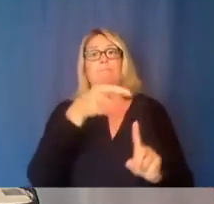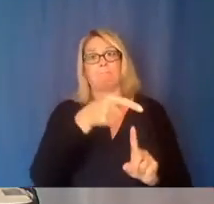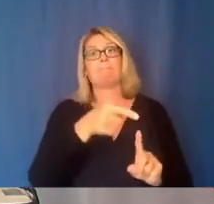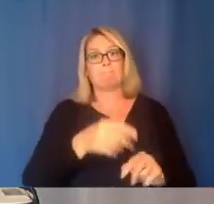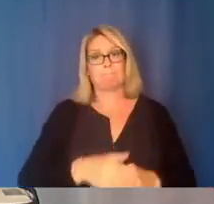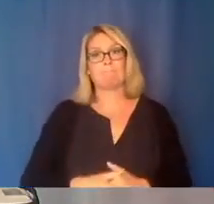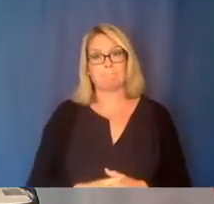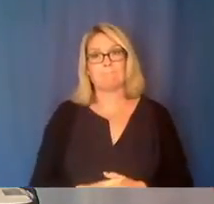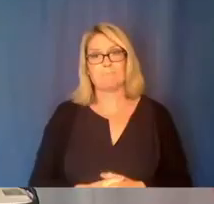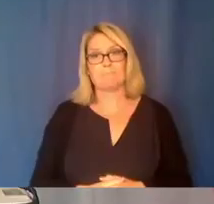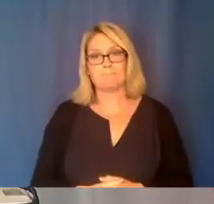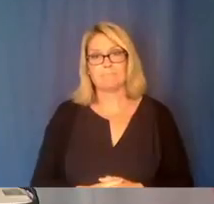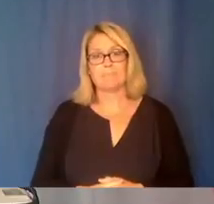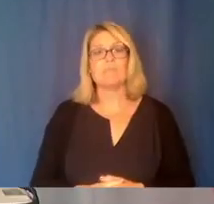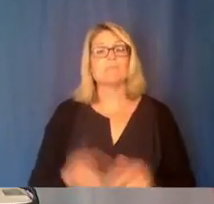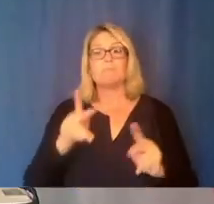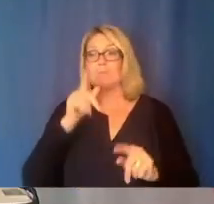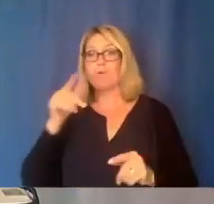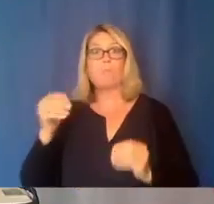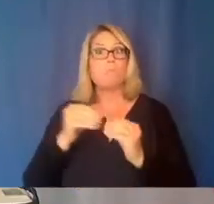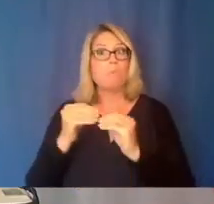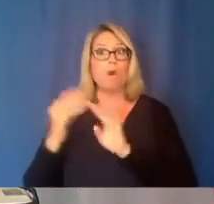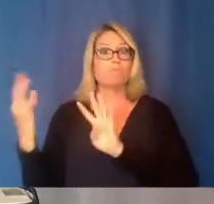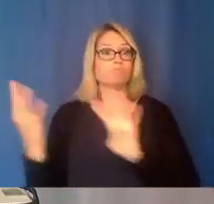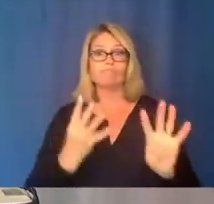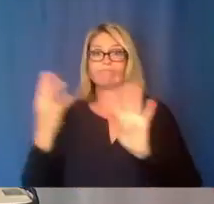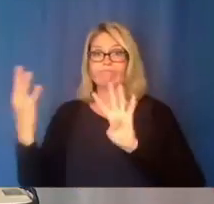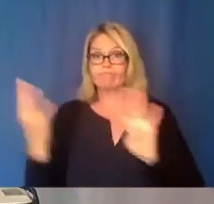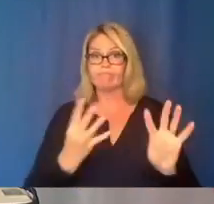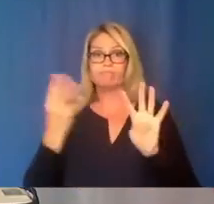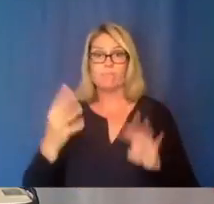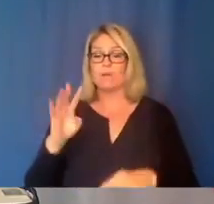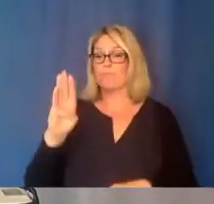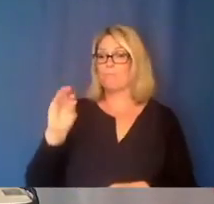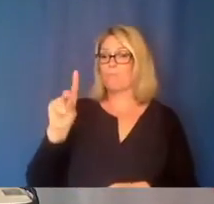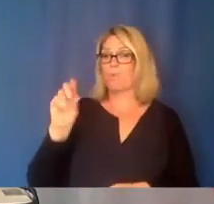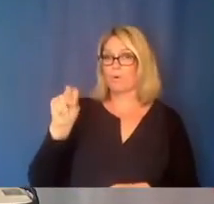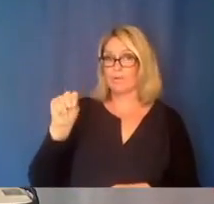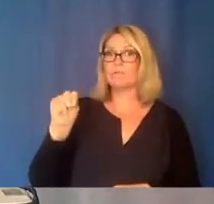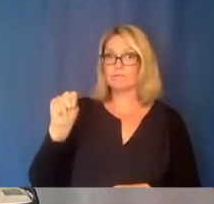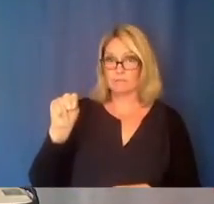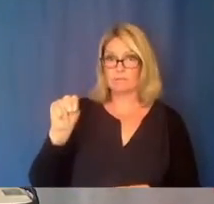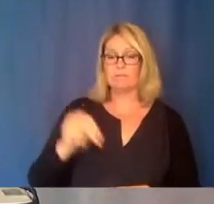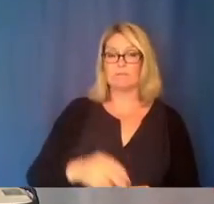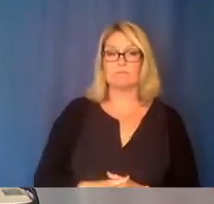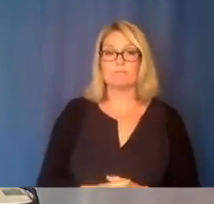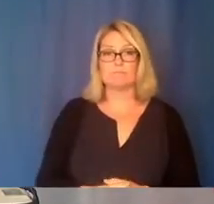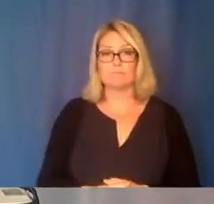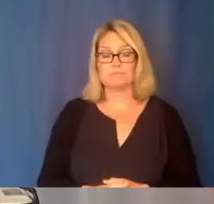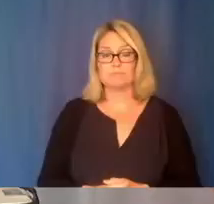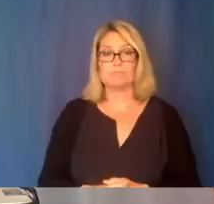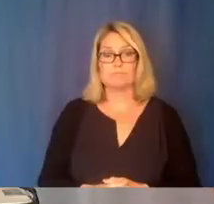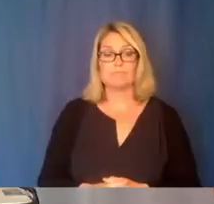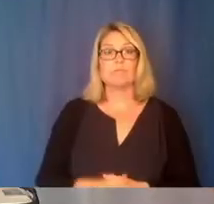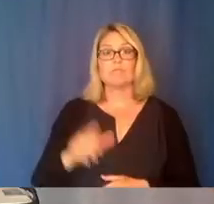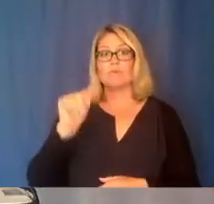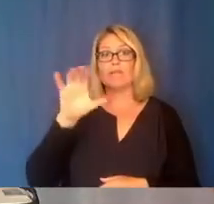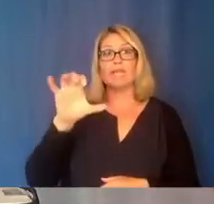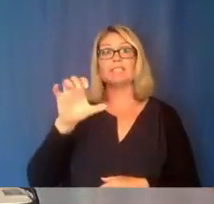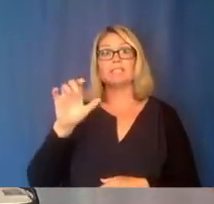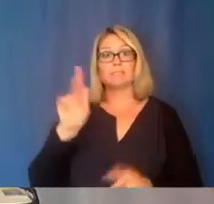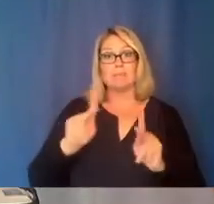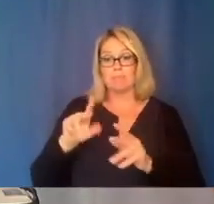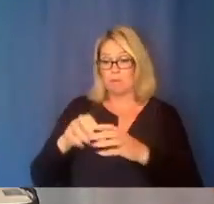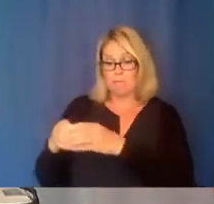free flow of traffic at our points of entry, particularly in Borden Carleton. And I think with the Atlantic travel not requiring testing if you have a